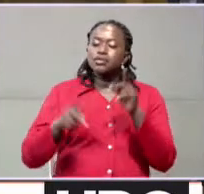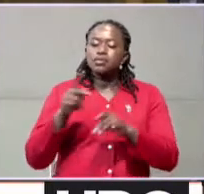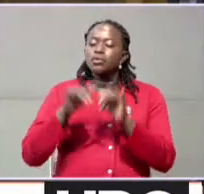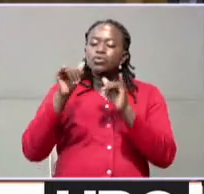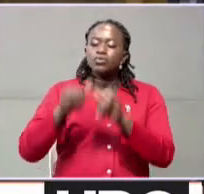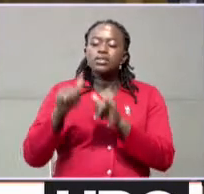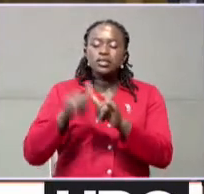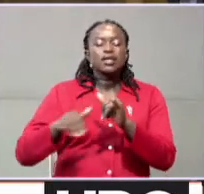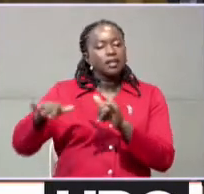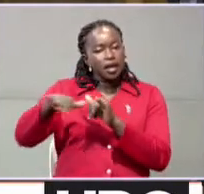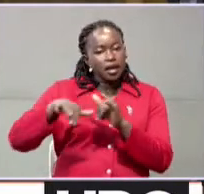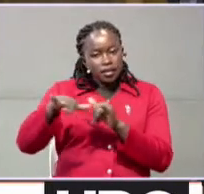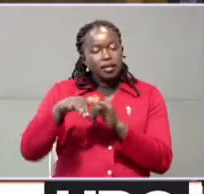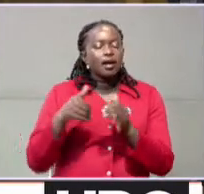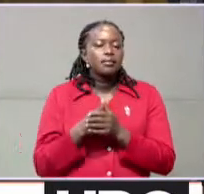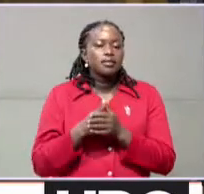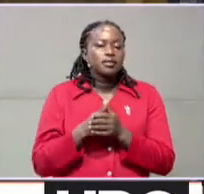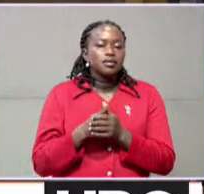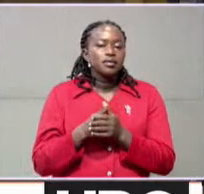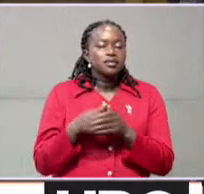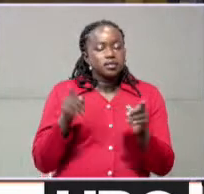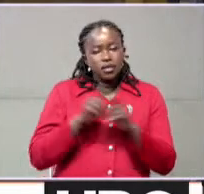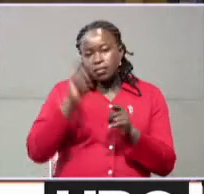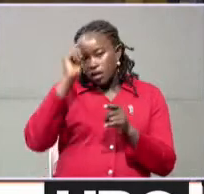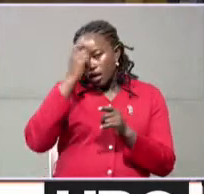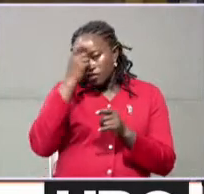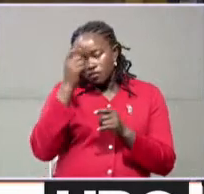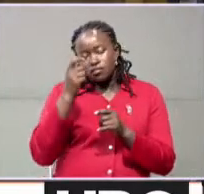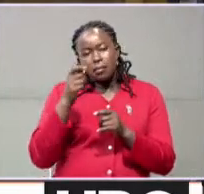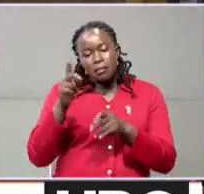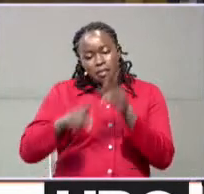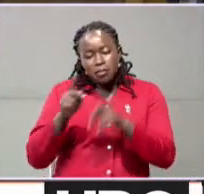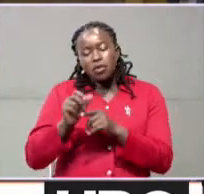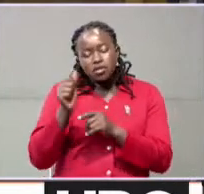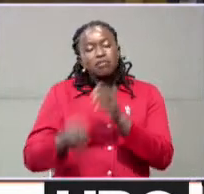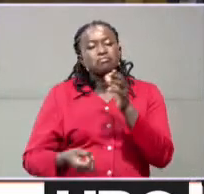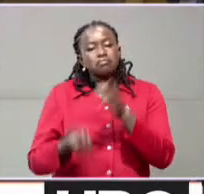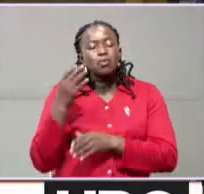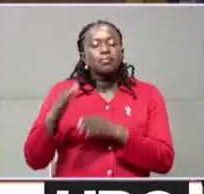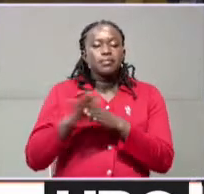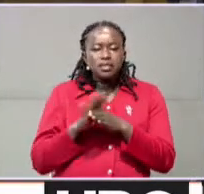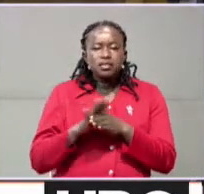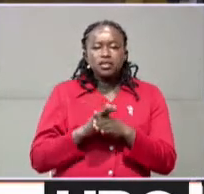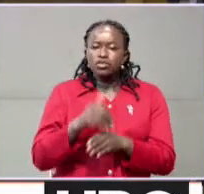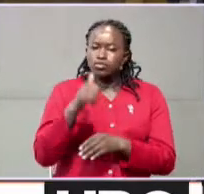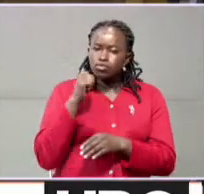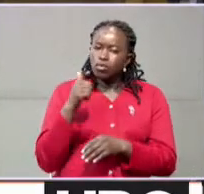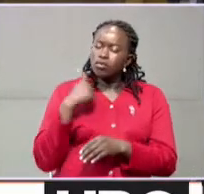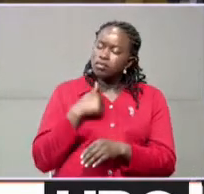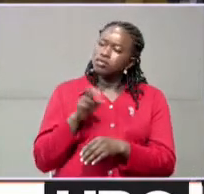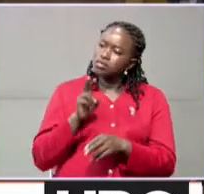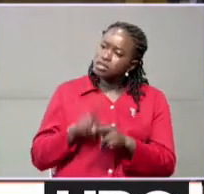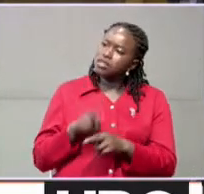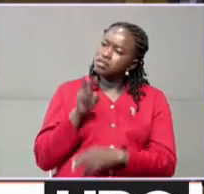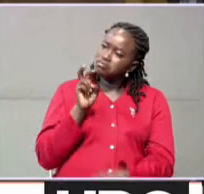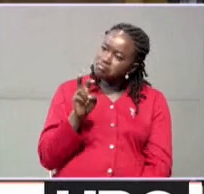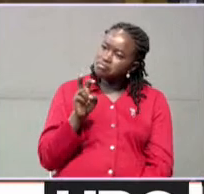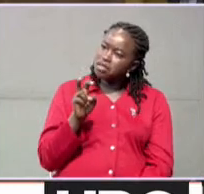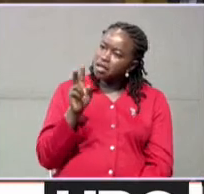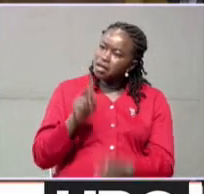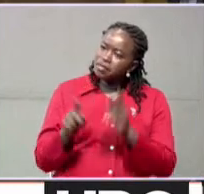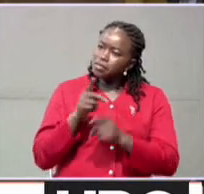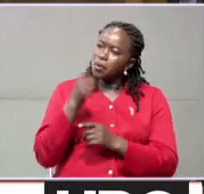in those areas and established businesses yesterday i watched people